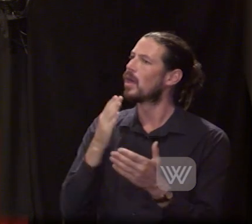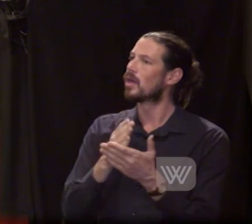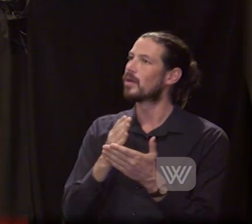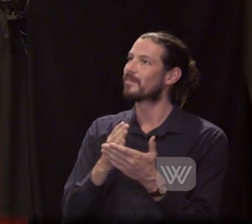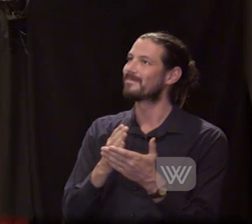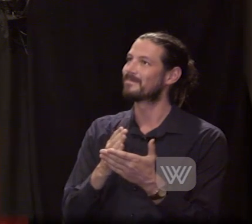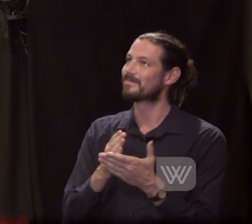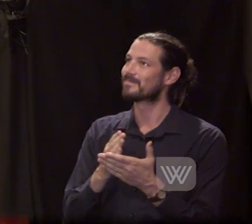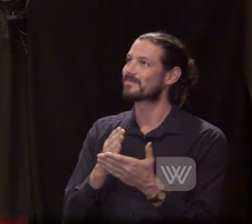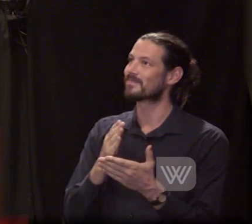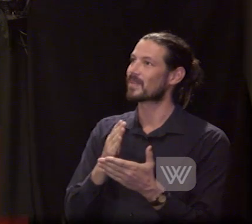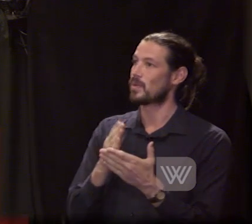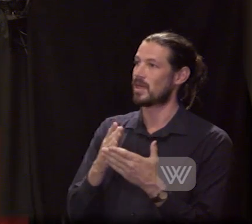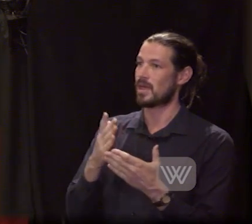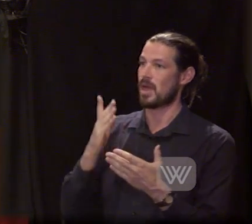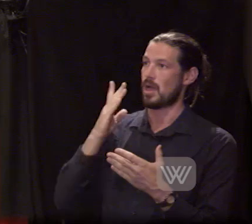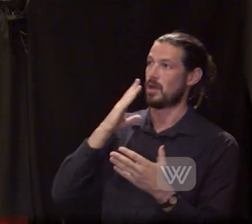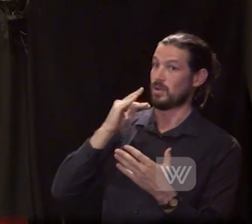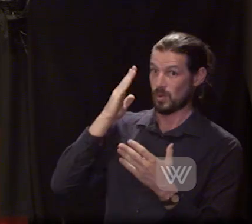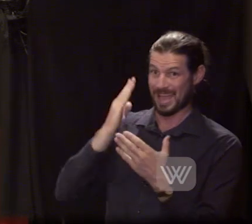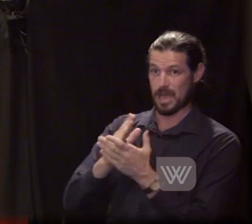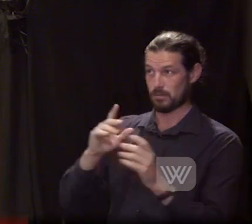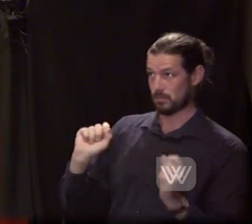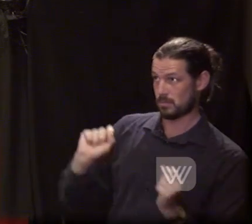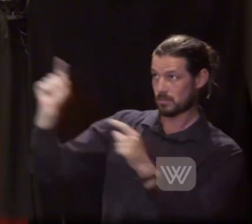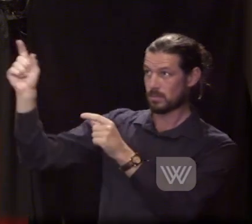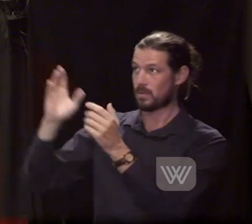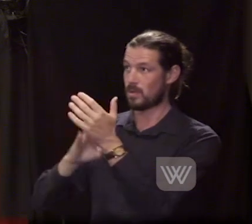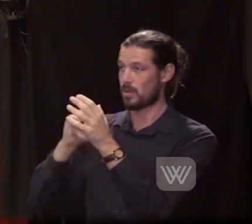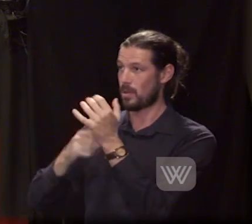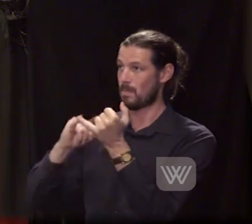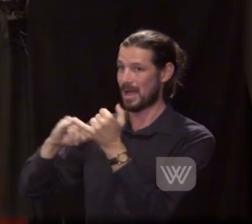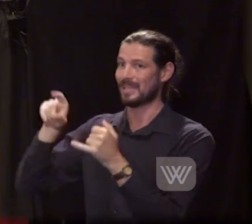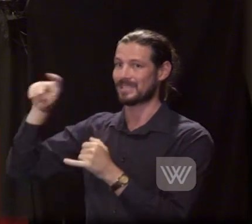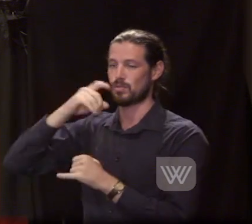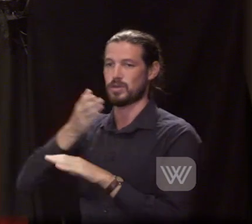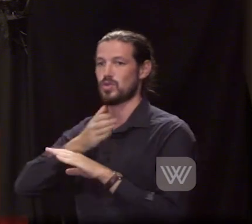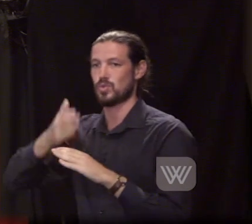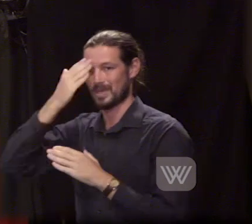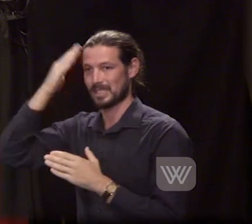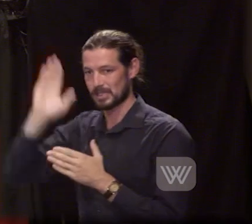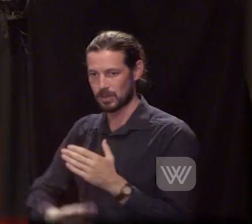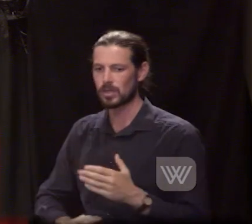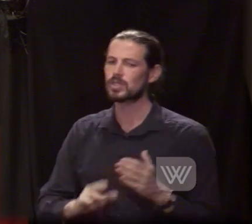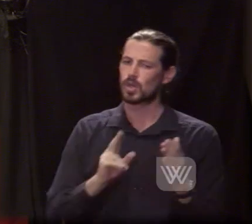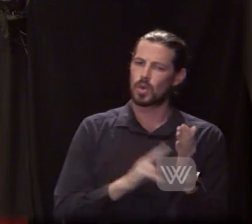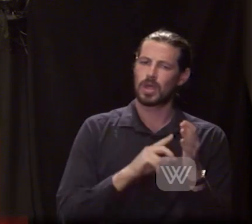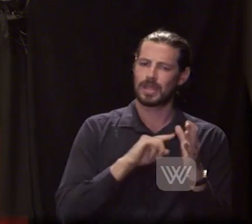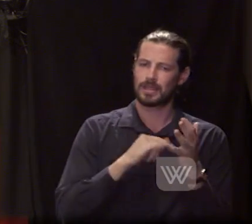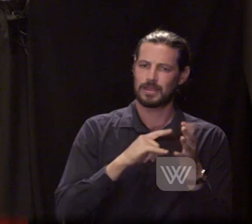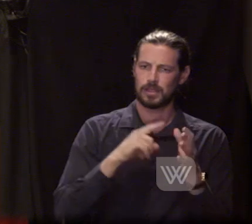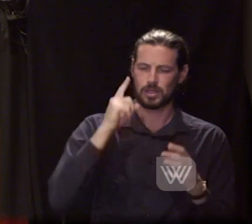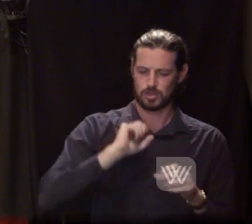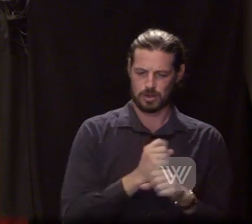until you actually go to Mars. And so they can do their best to form a way to make it as serious as possible.